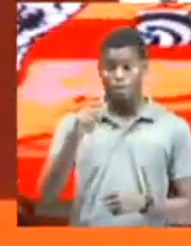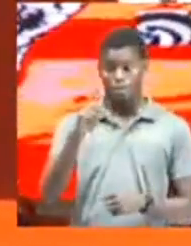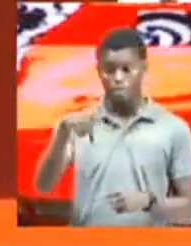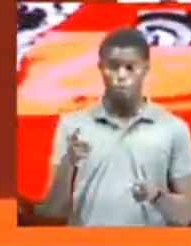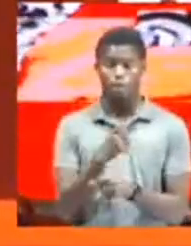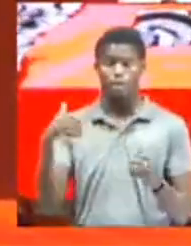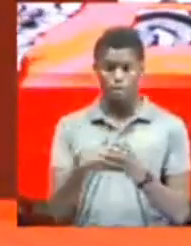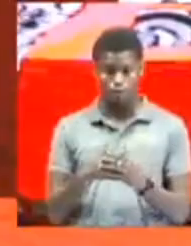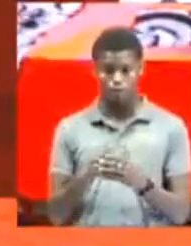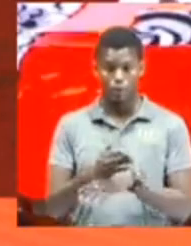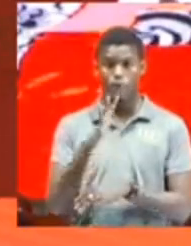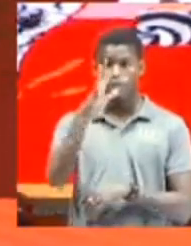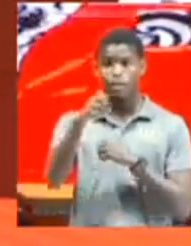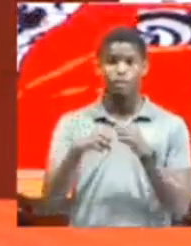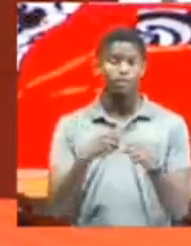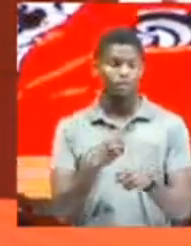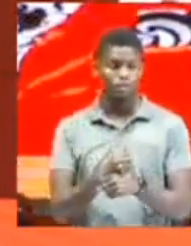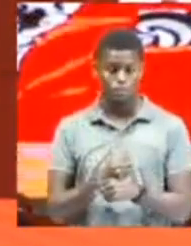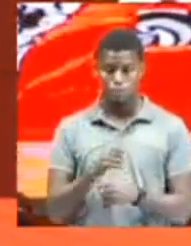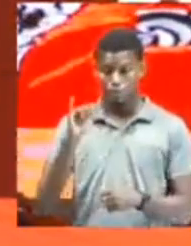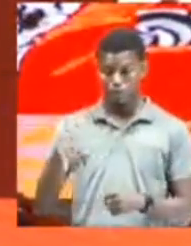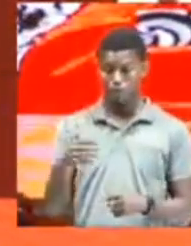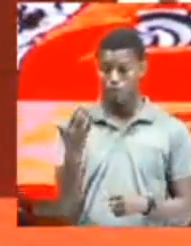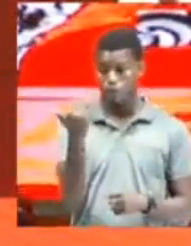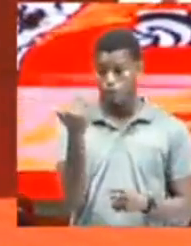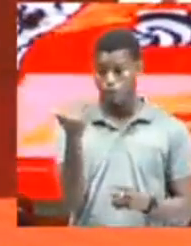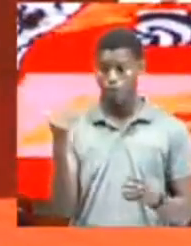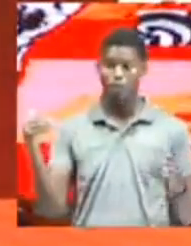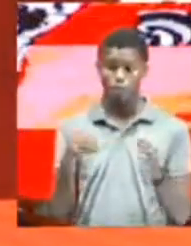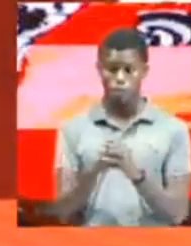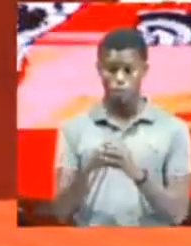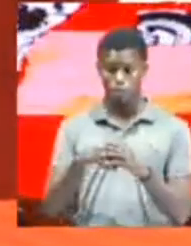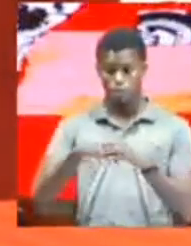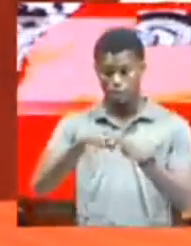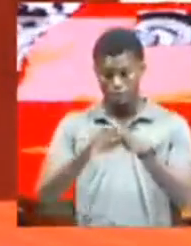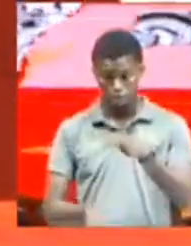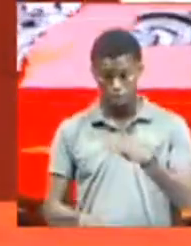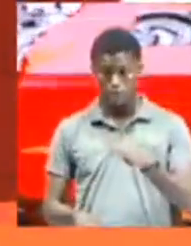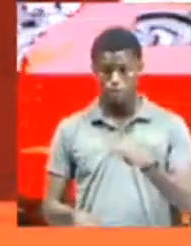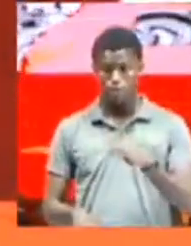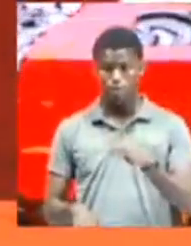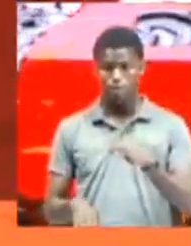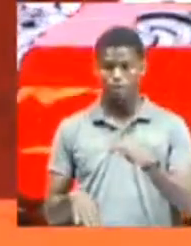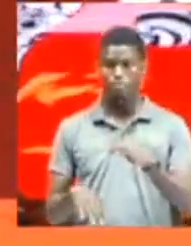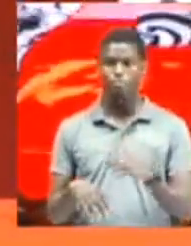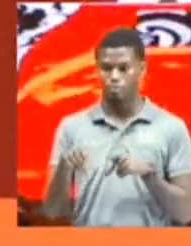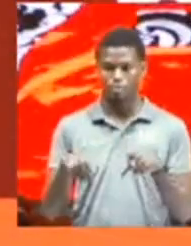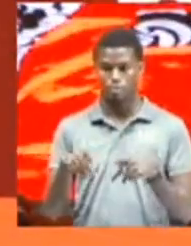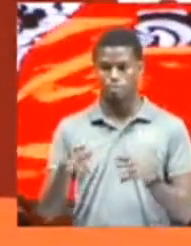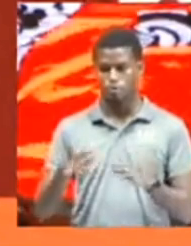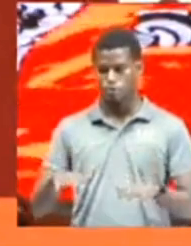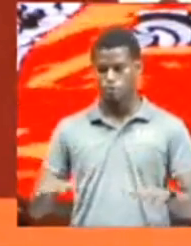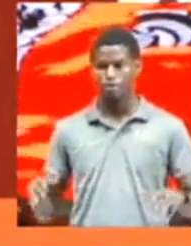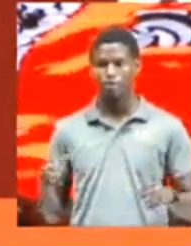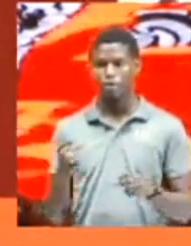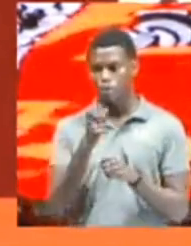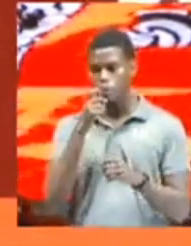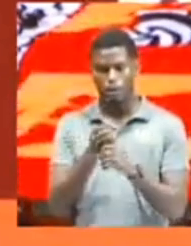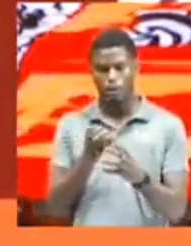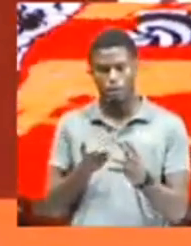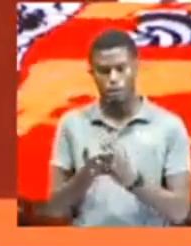is 15,000 less poor picnic getting into university. We cannot, Dayton, we